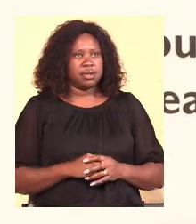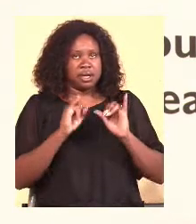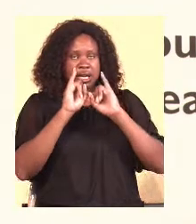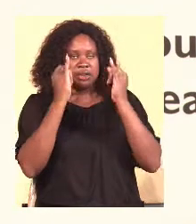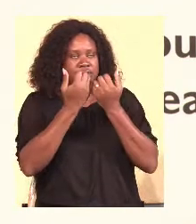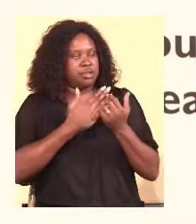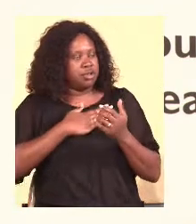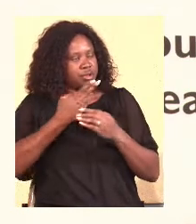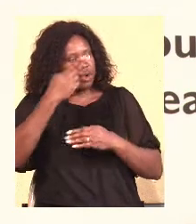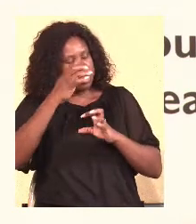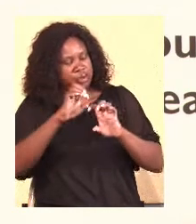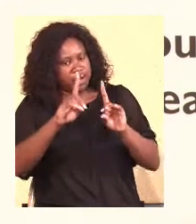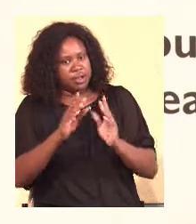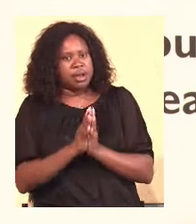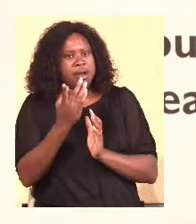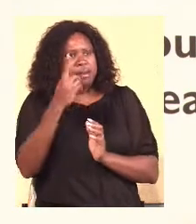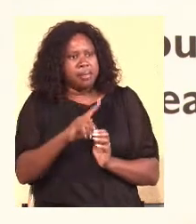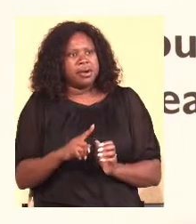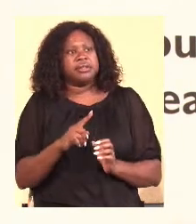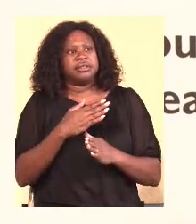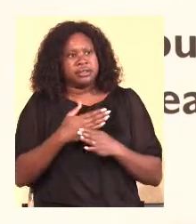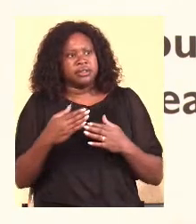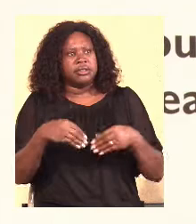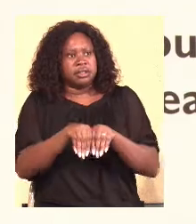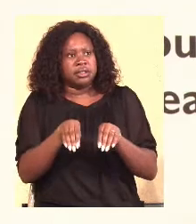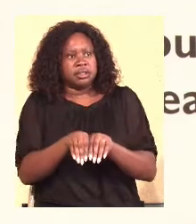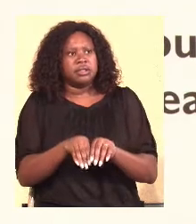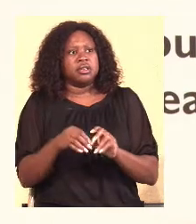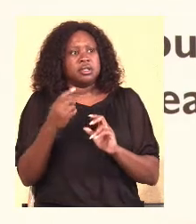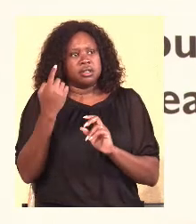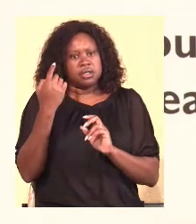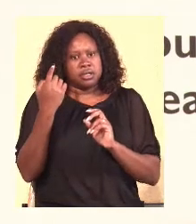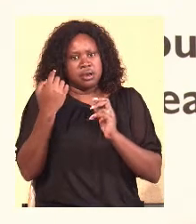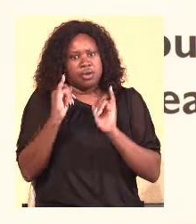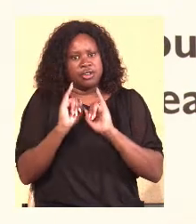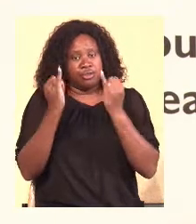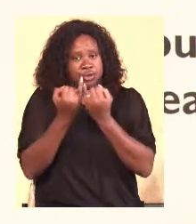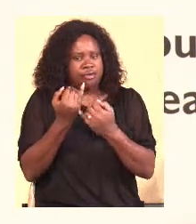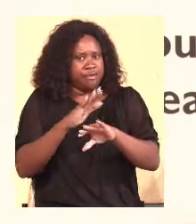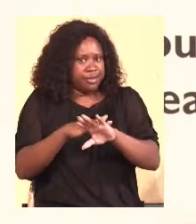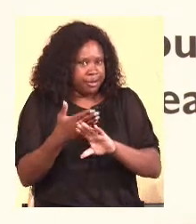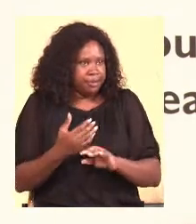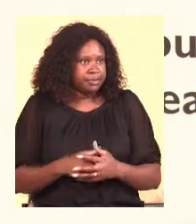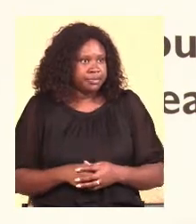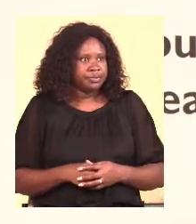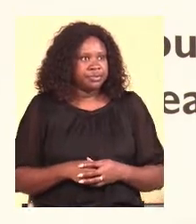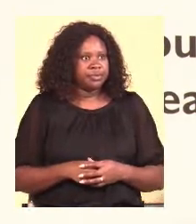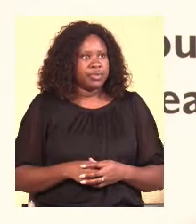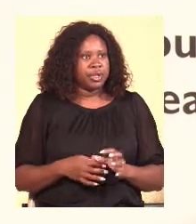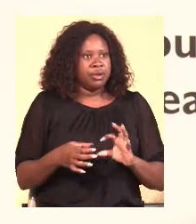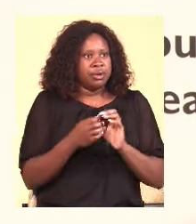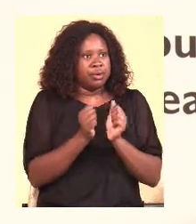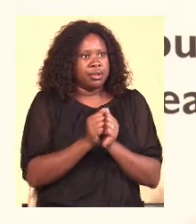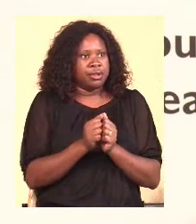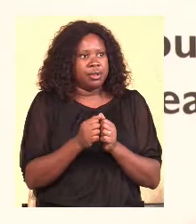But the actual action has to be done by the institutions. For example, forging partnerships